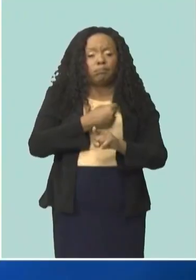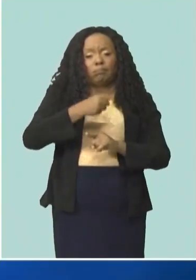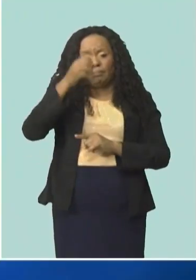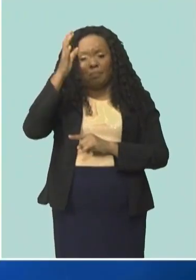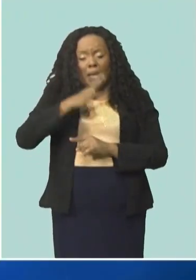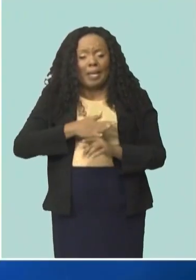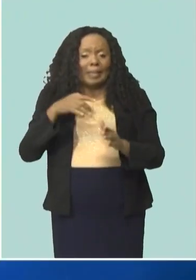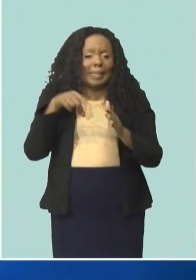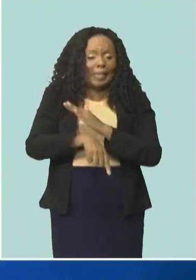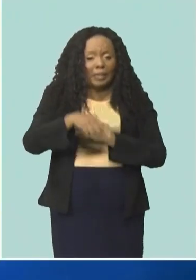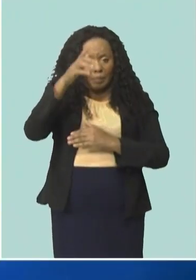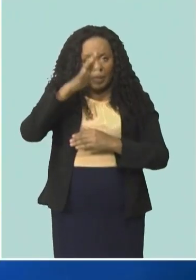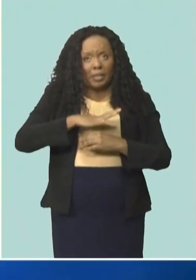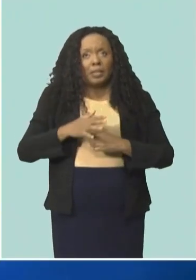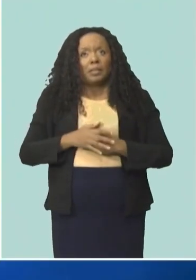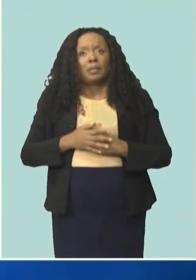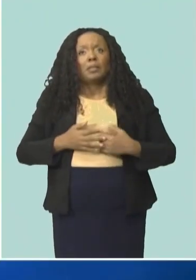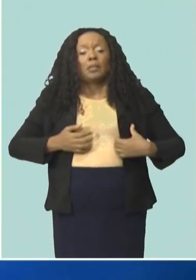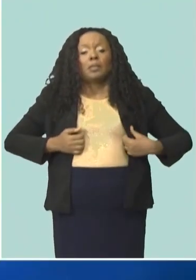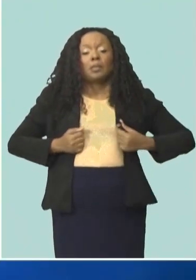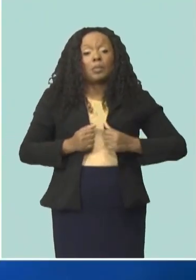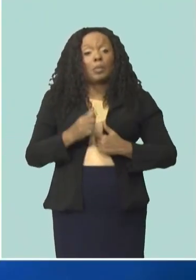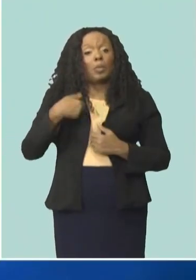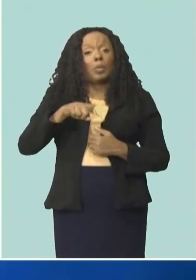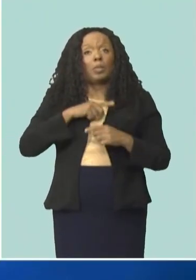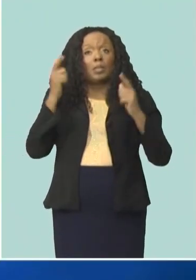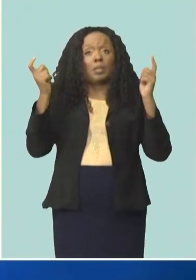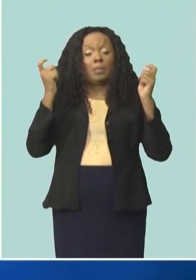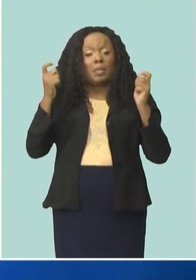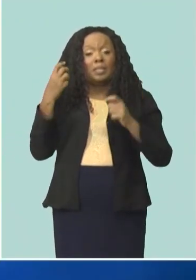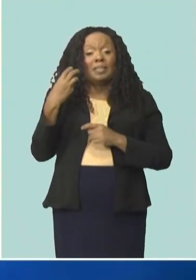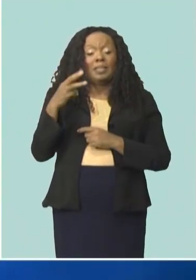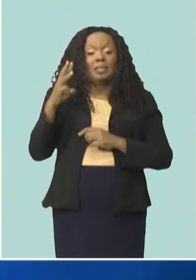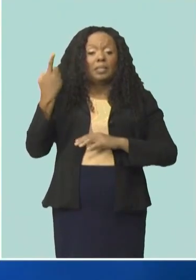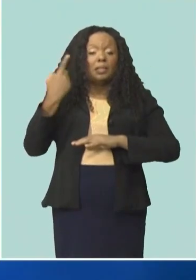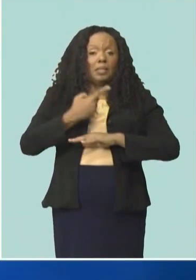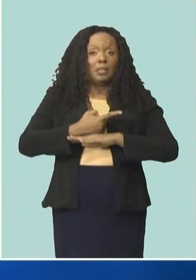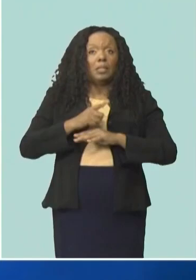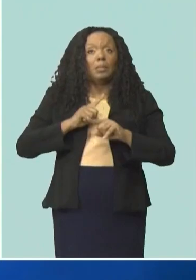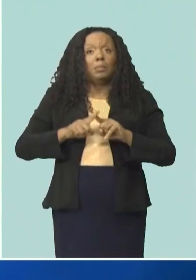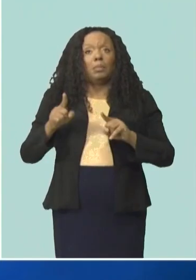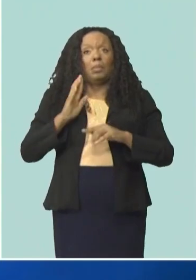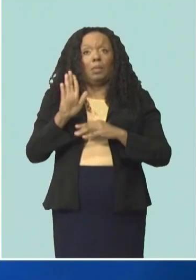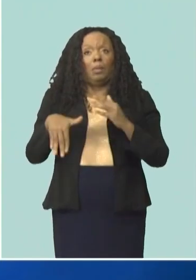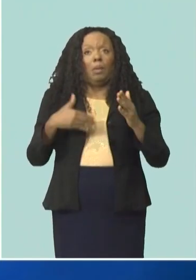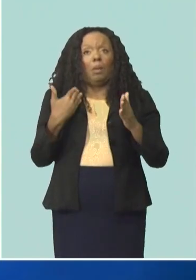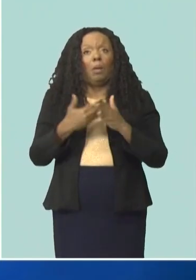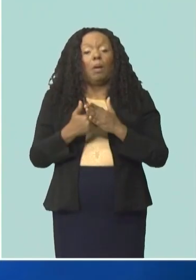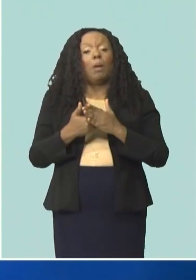celebrate the 16 days, there must be a considerable part in there to also acknowledge that